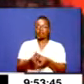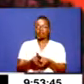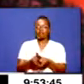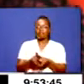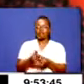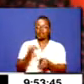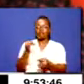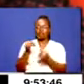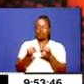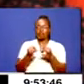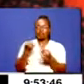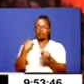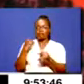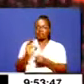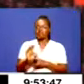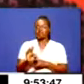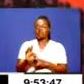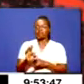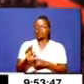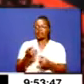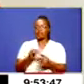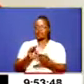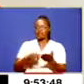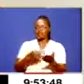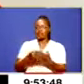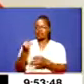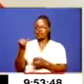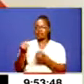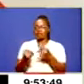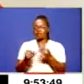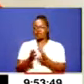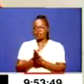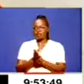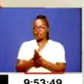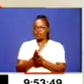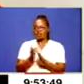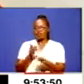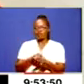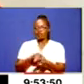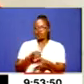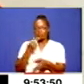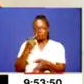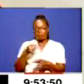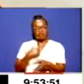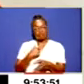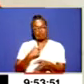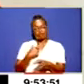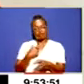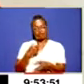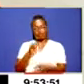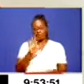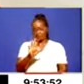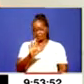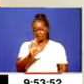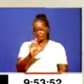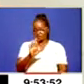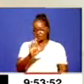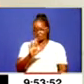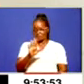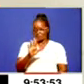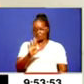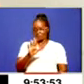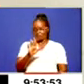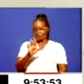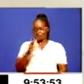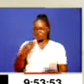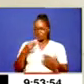third position, but didn't qualify for the finals. So when I saw my heat, and I was heat five with the, I think everybody